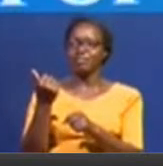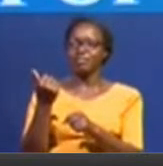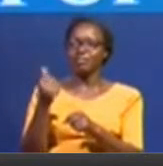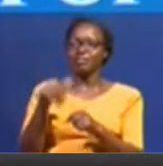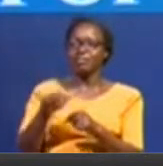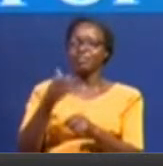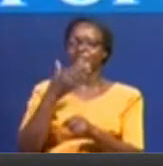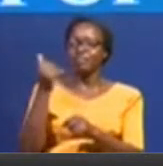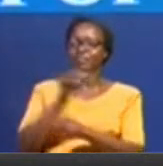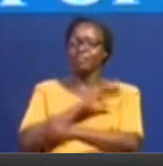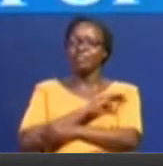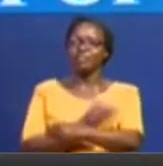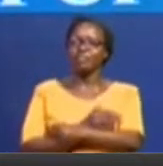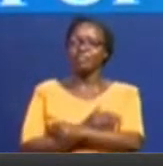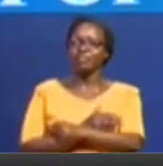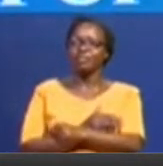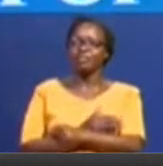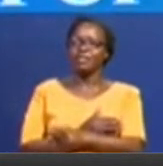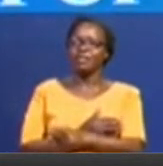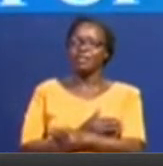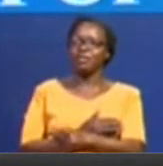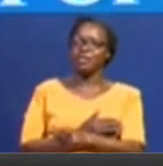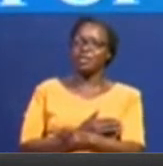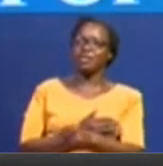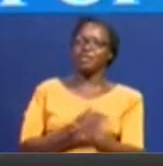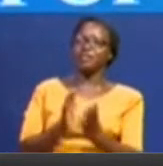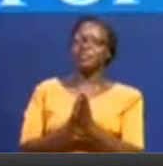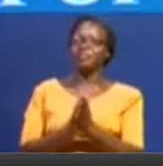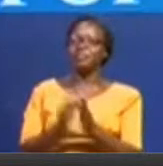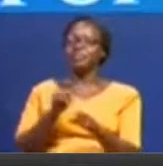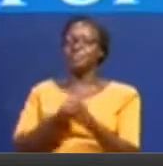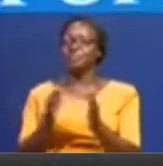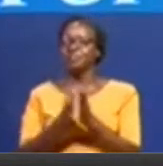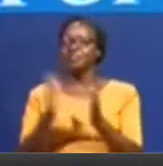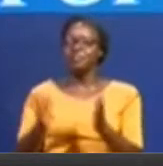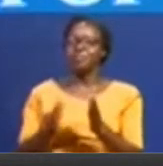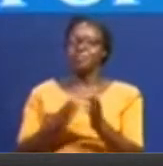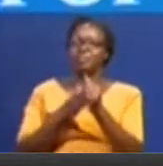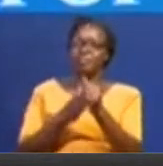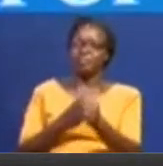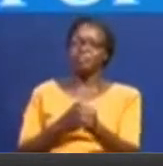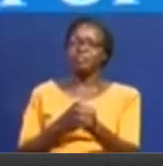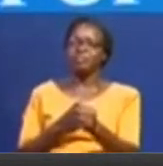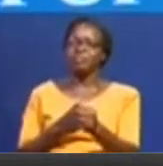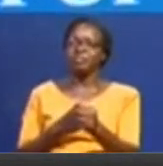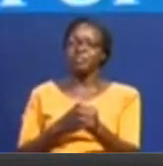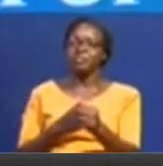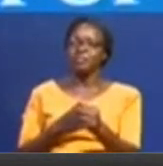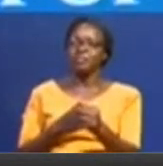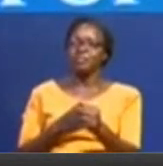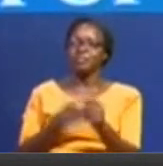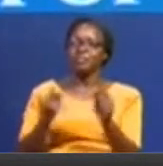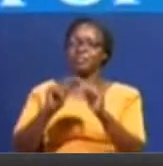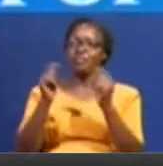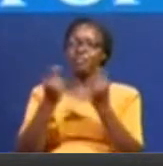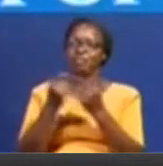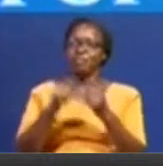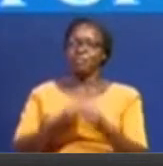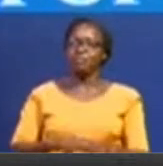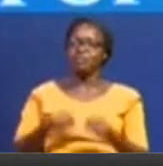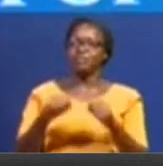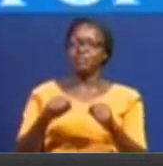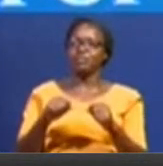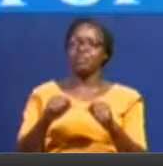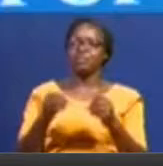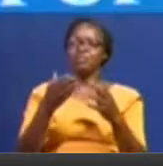best capacity, and then setting timelines, giving guidance, so that now as a team you are able to give